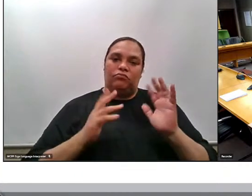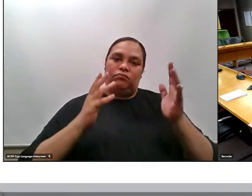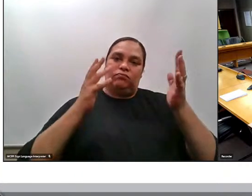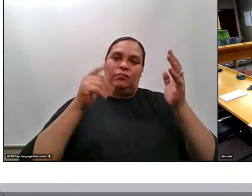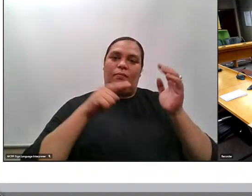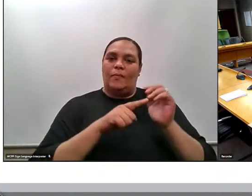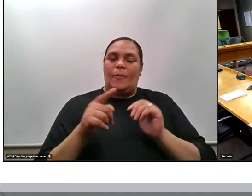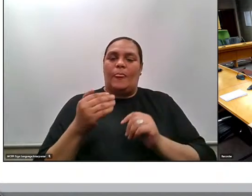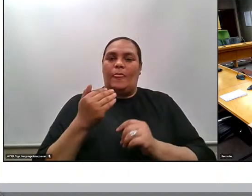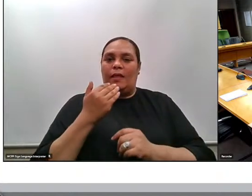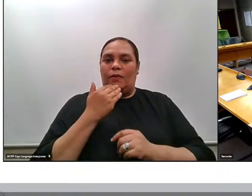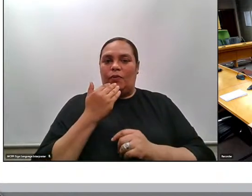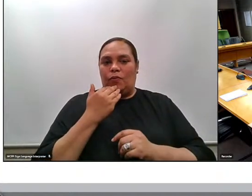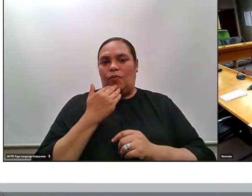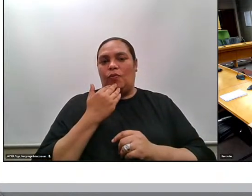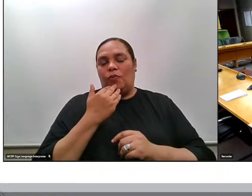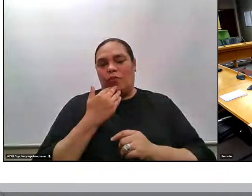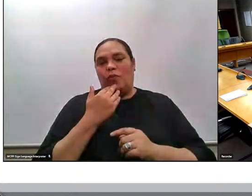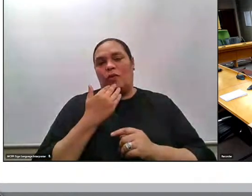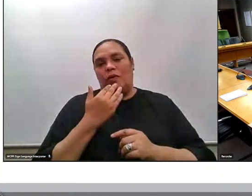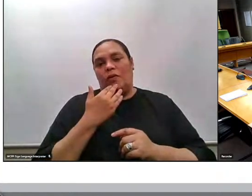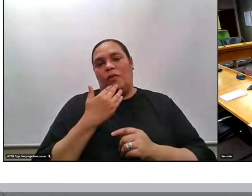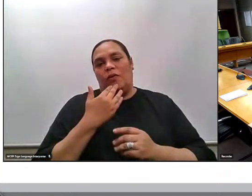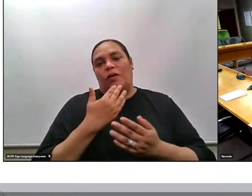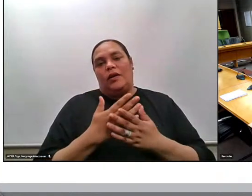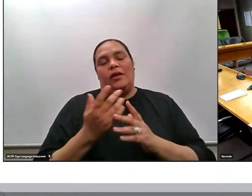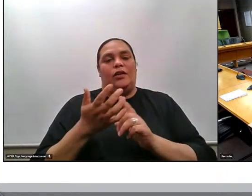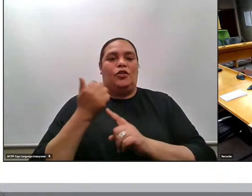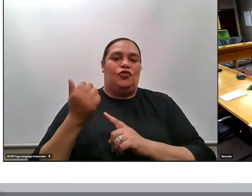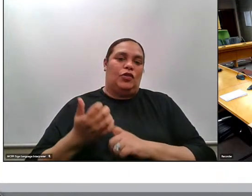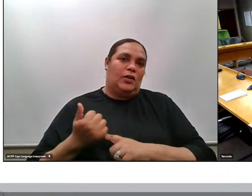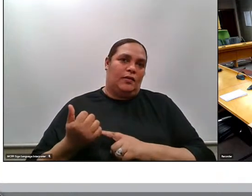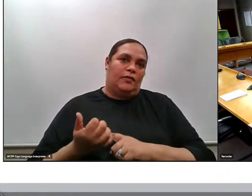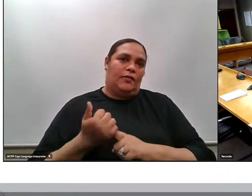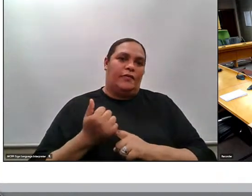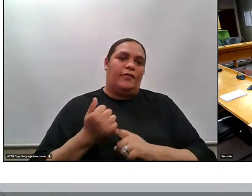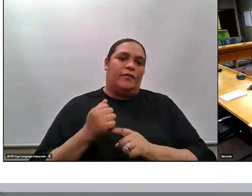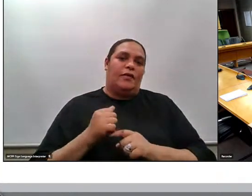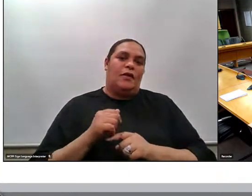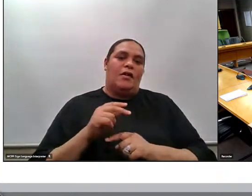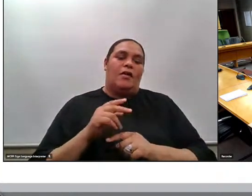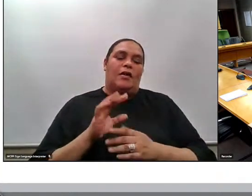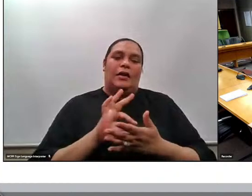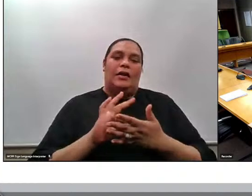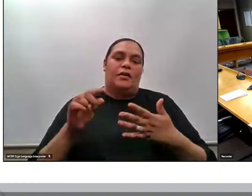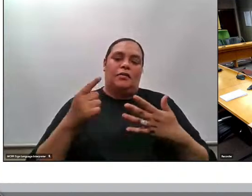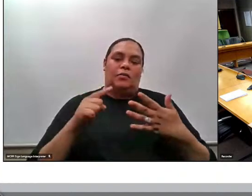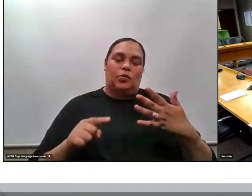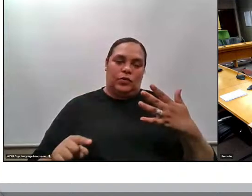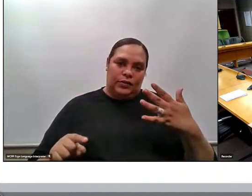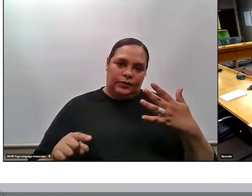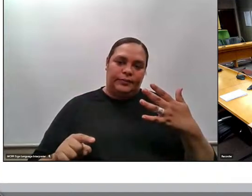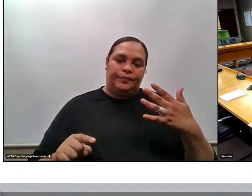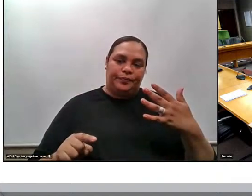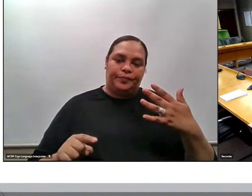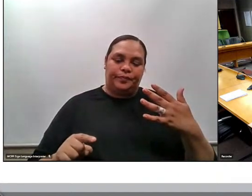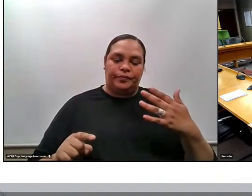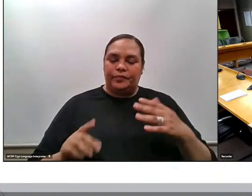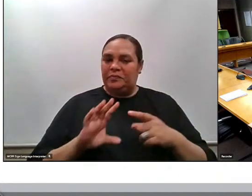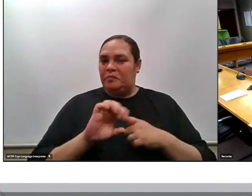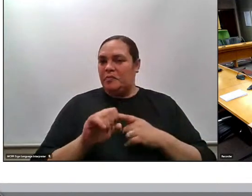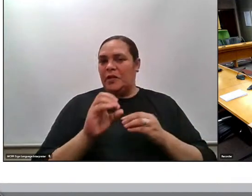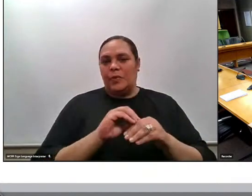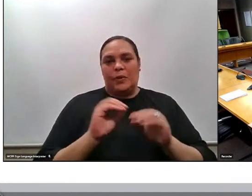those that have been able to achieve an unqualified audit with no